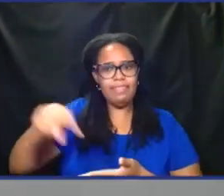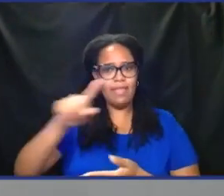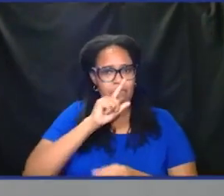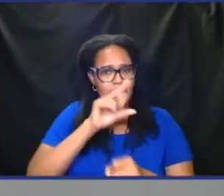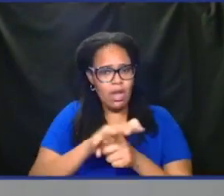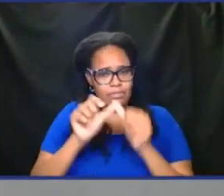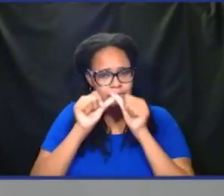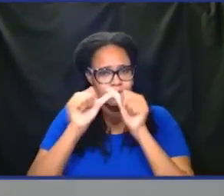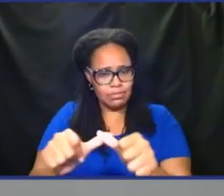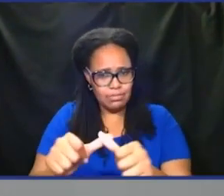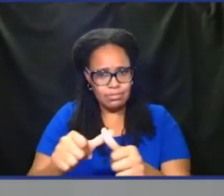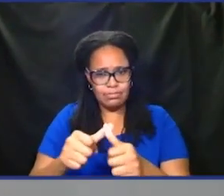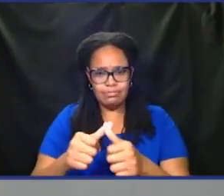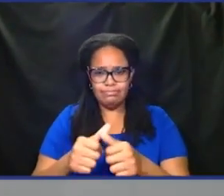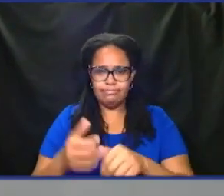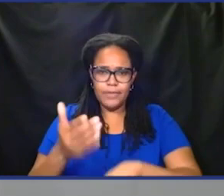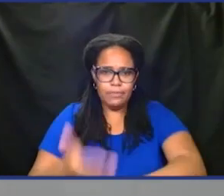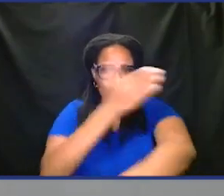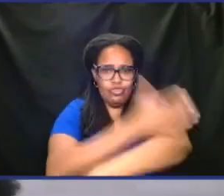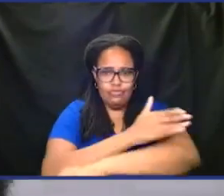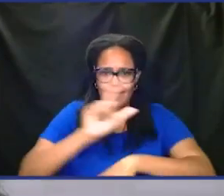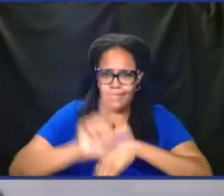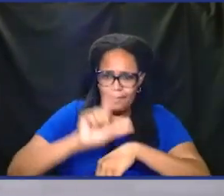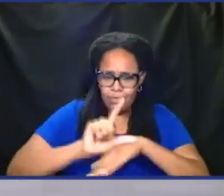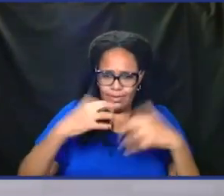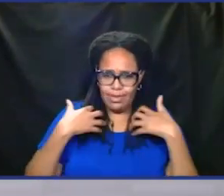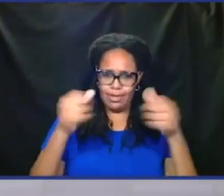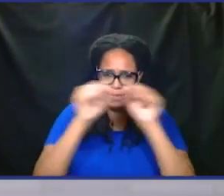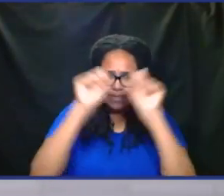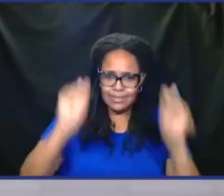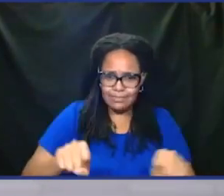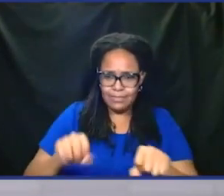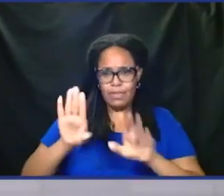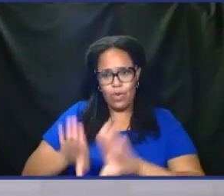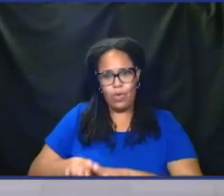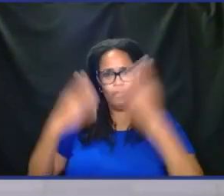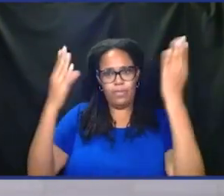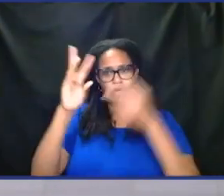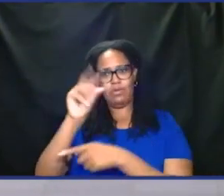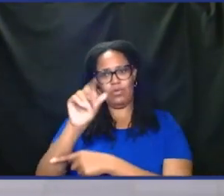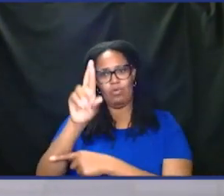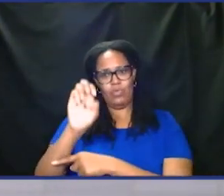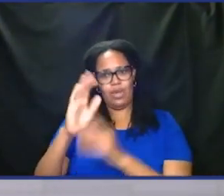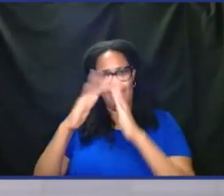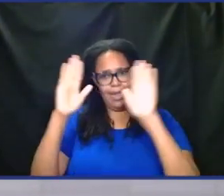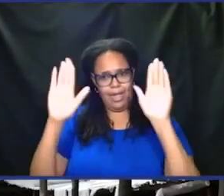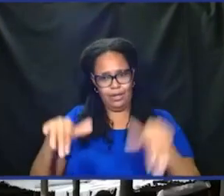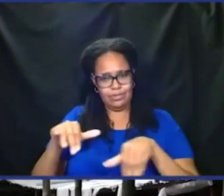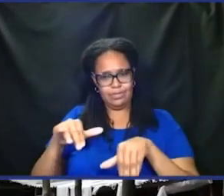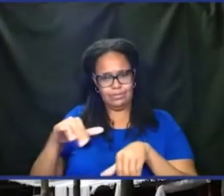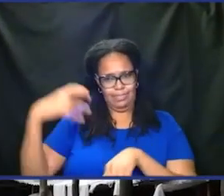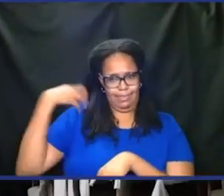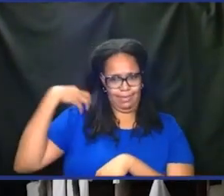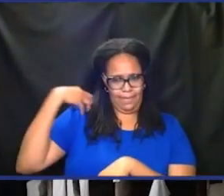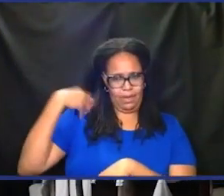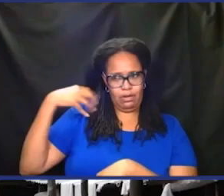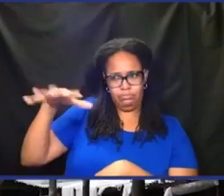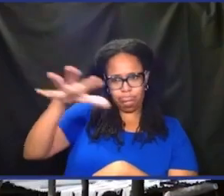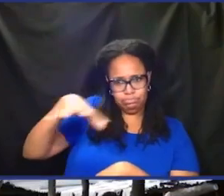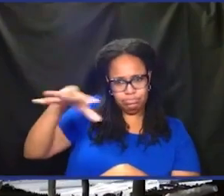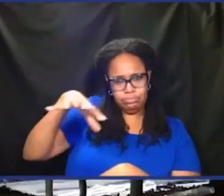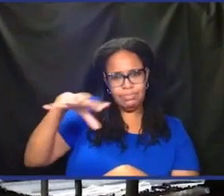system, opening a warehouse in the capital and working with community clinics in rural